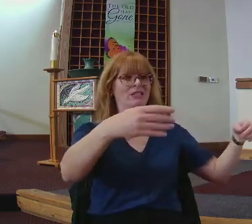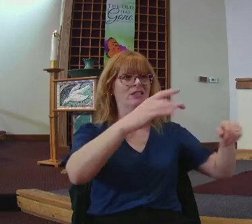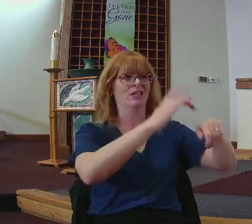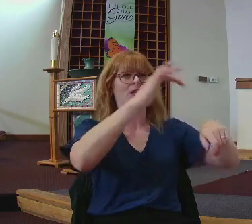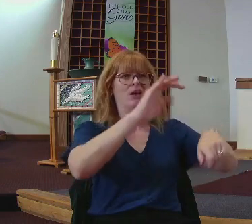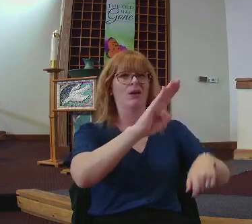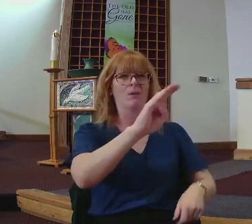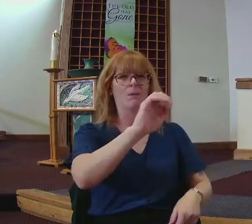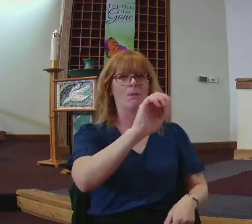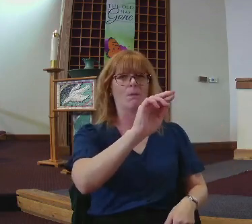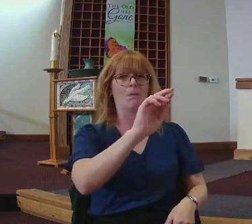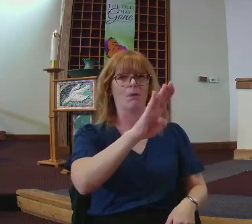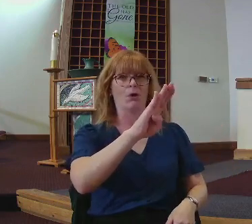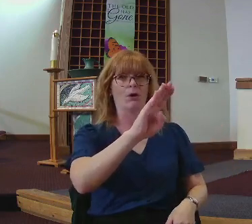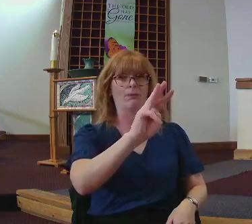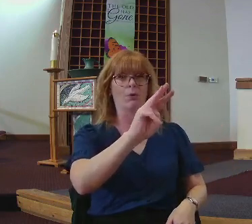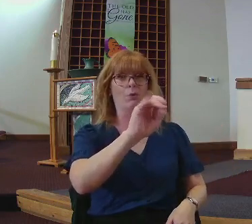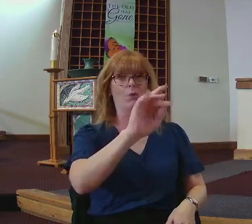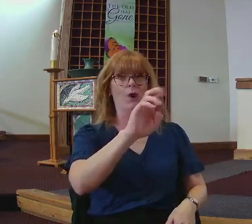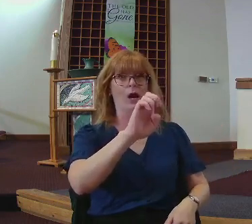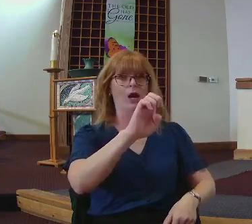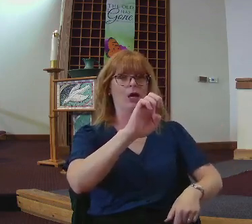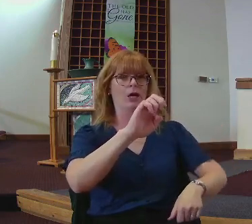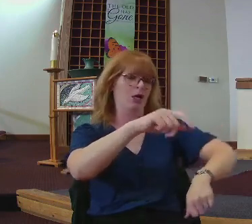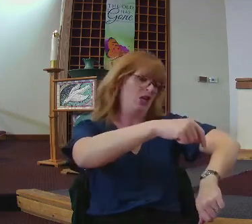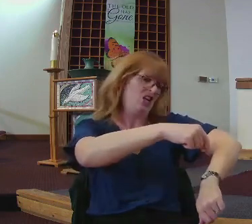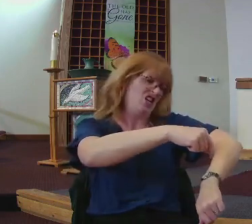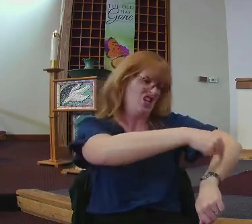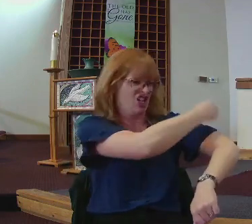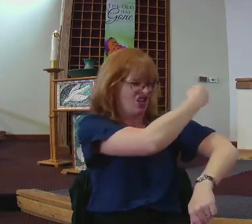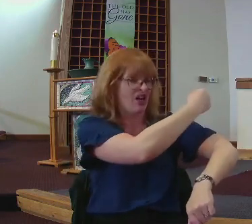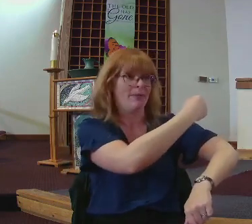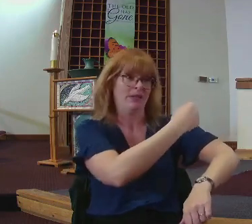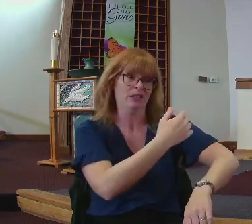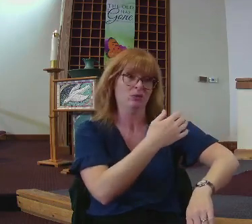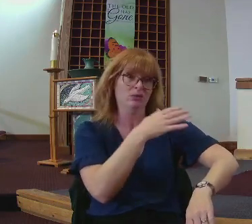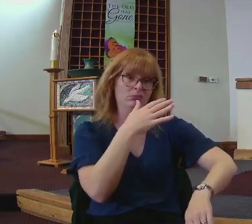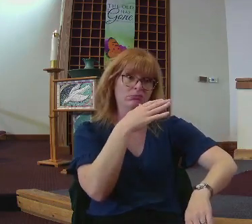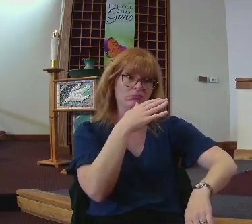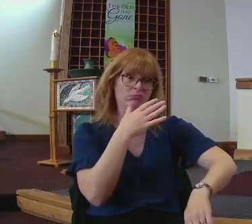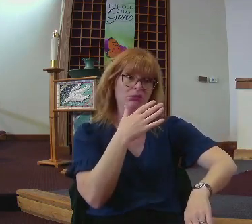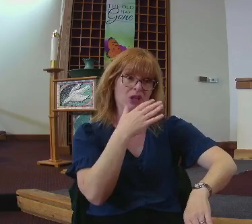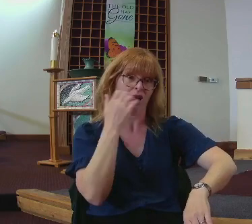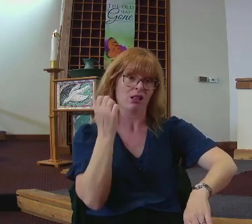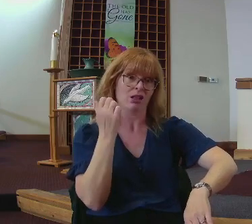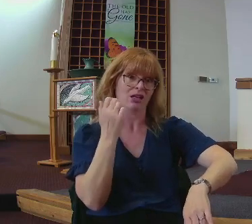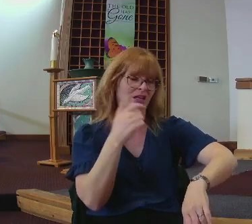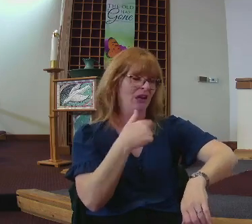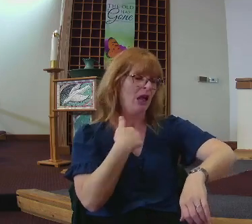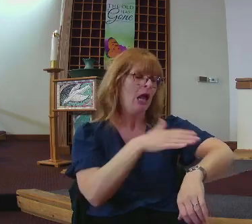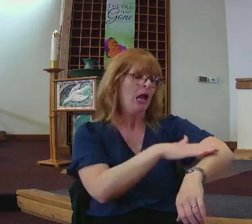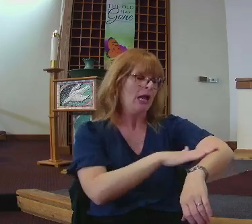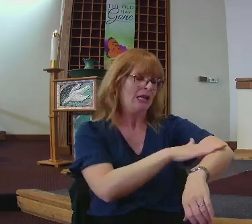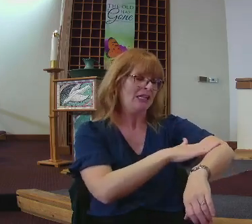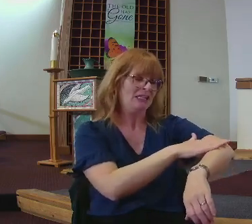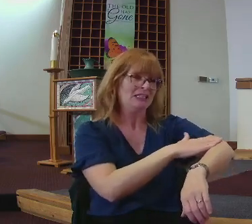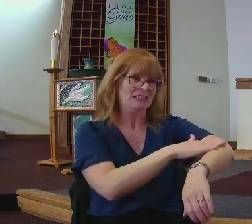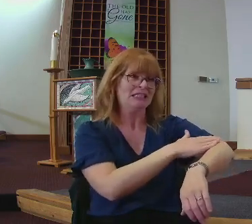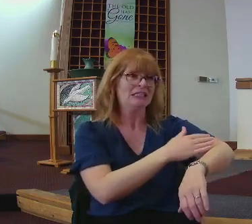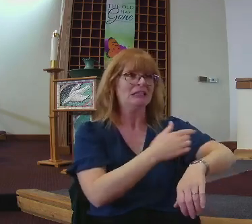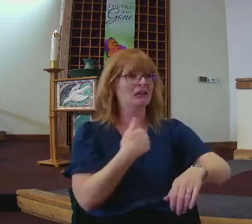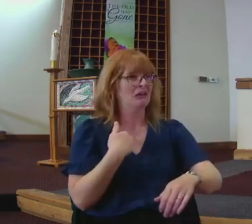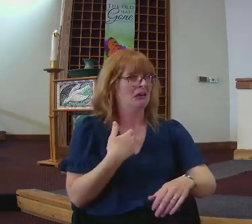nasty cut across my left arm. I mean, it was a nasty cut. And I cleaned it up, and I don't go to doctors, so I put